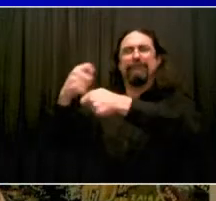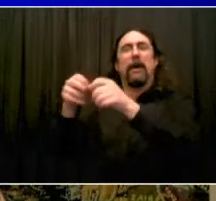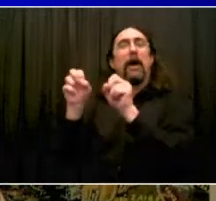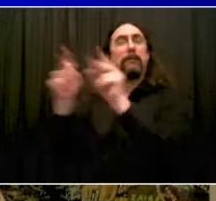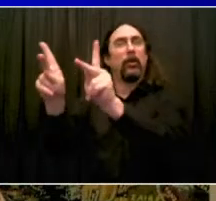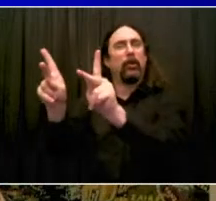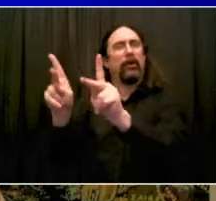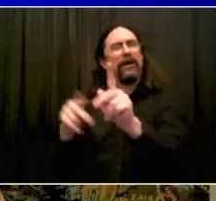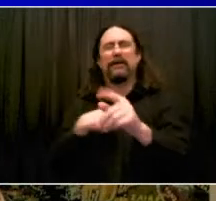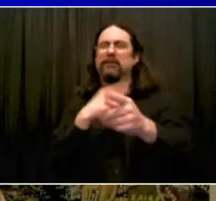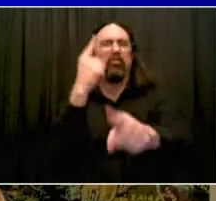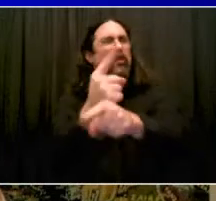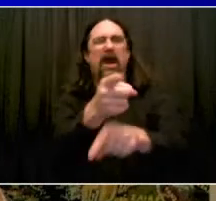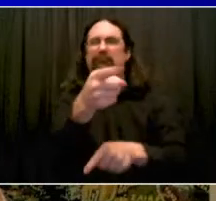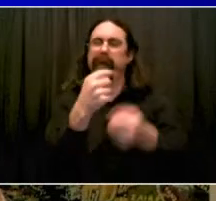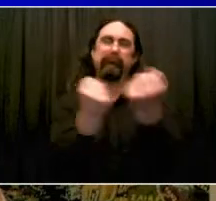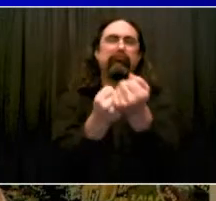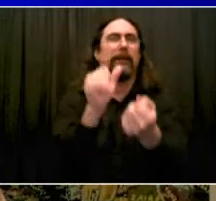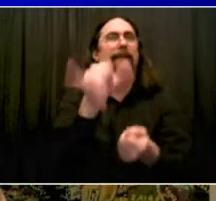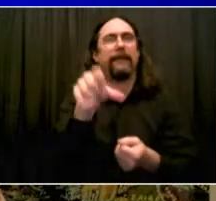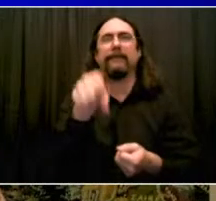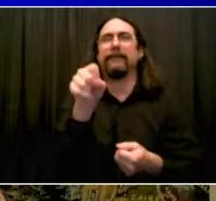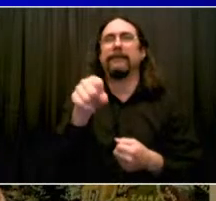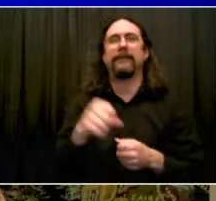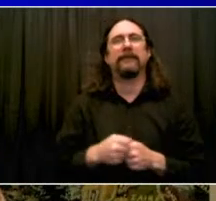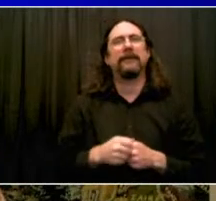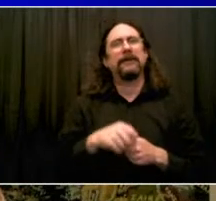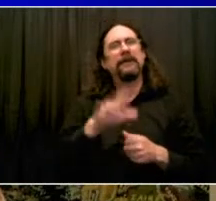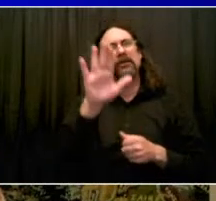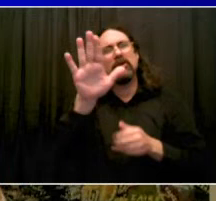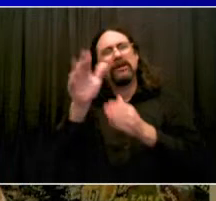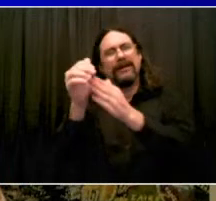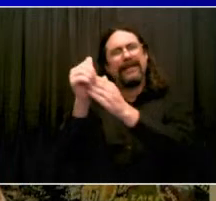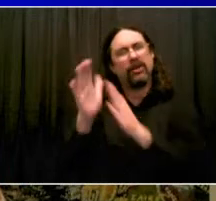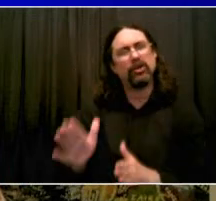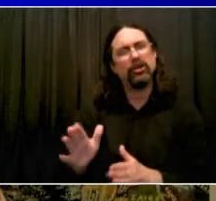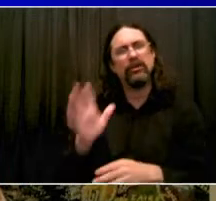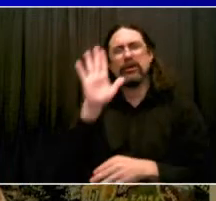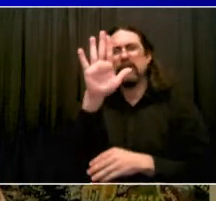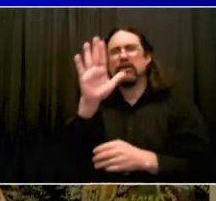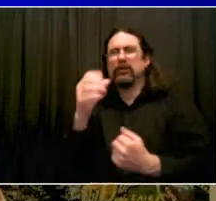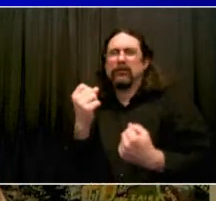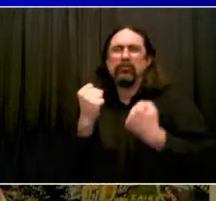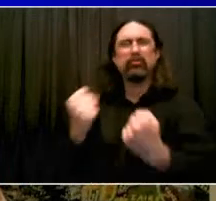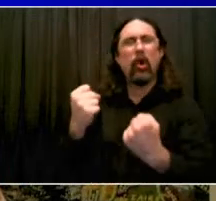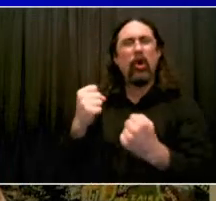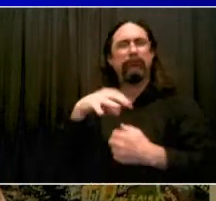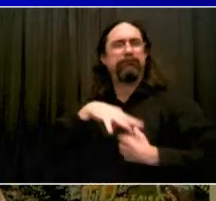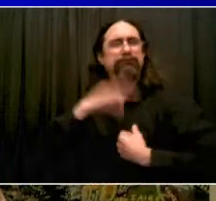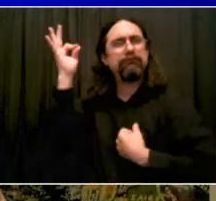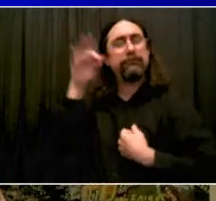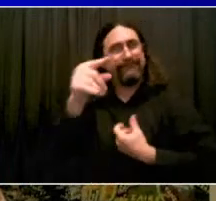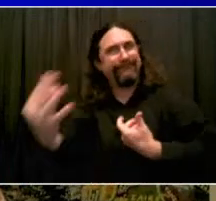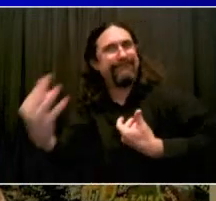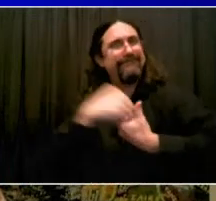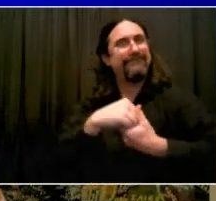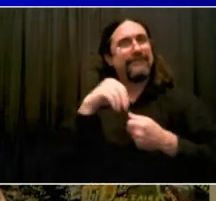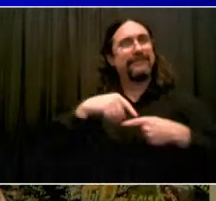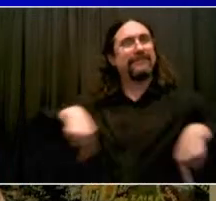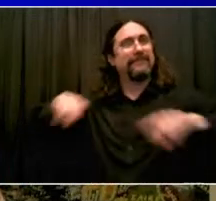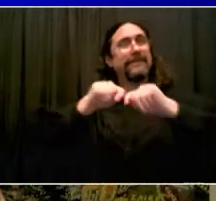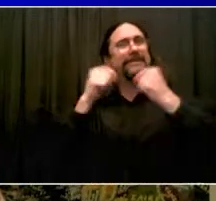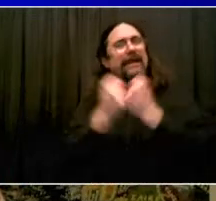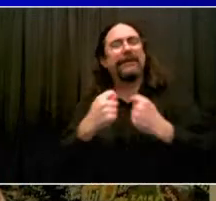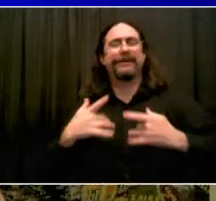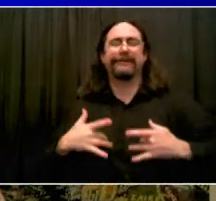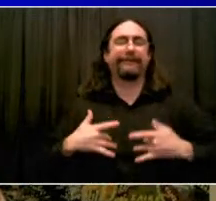leadership, we need your strong voice, and I think your point about how the city can help connect those looking for jobs to all the jobs that are about to blossom